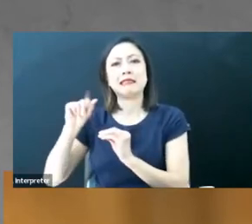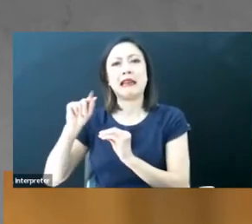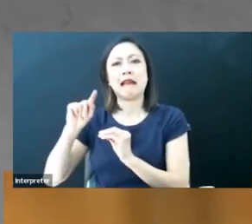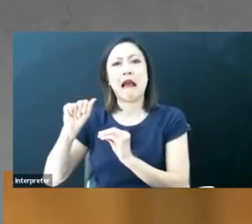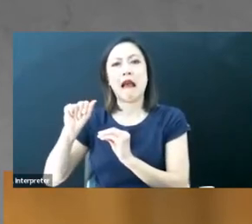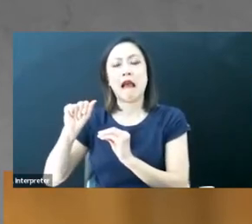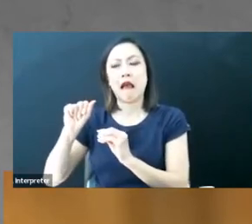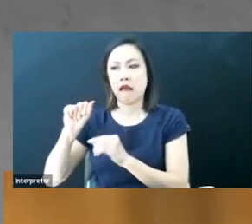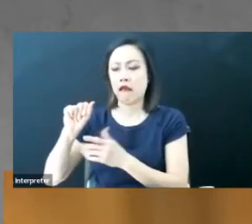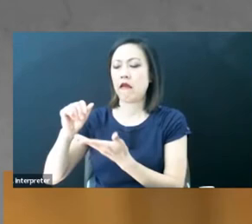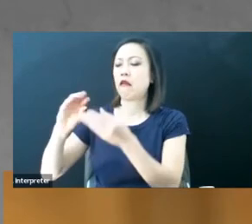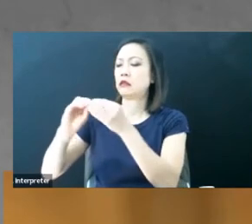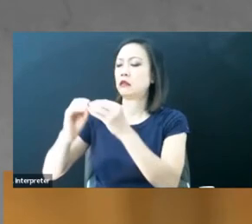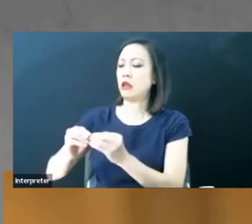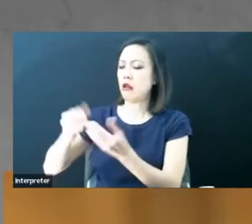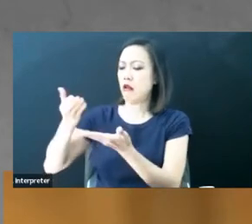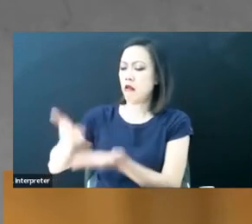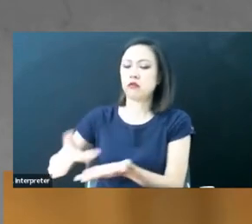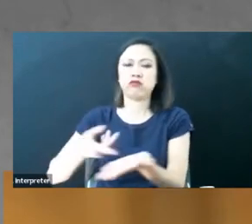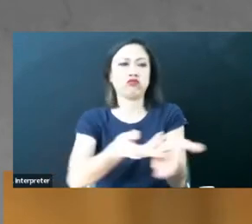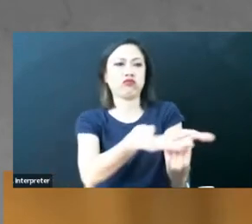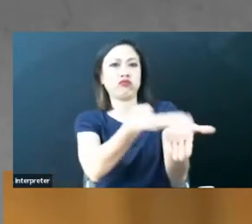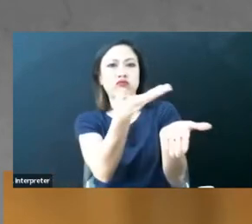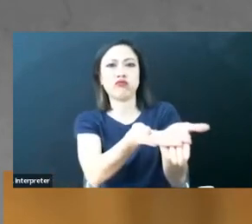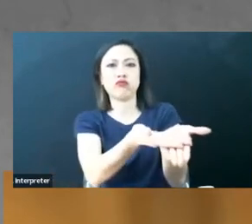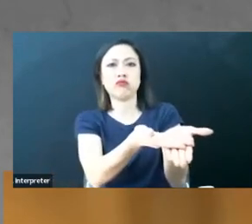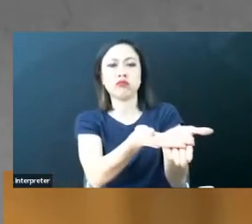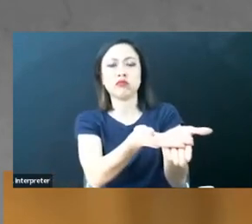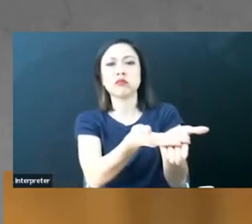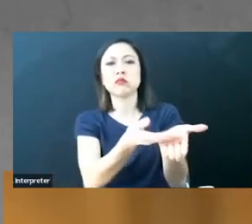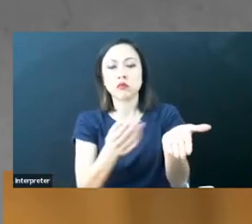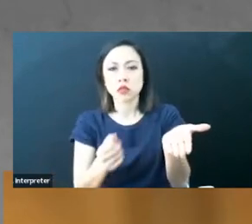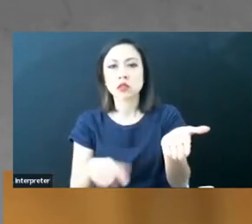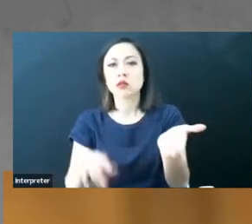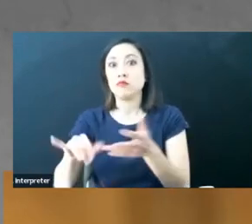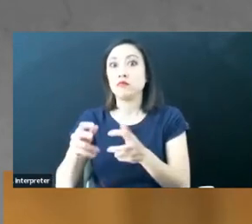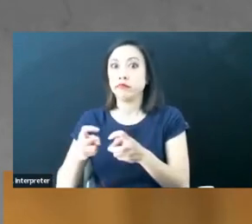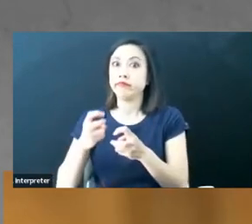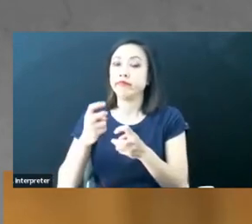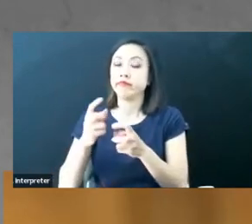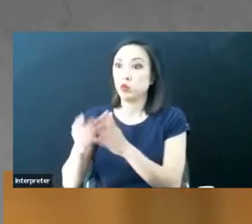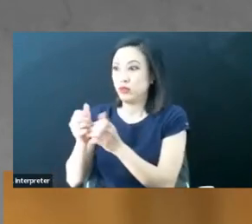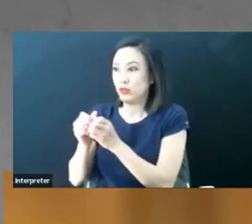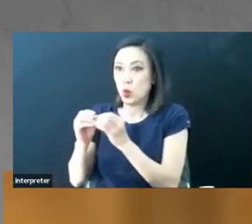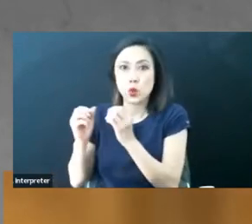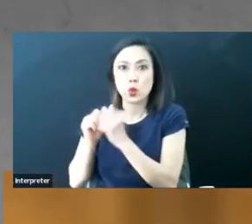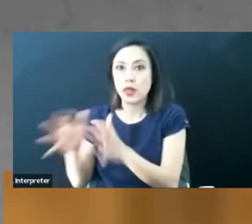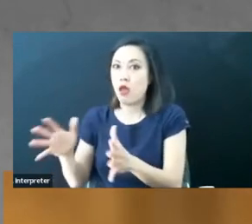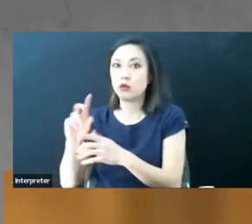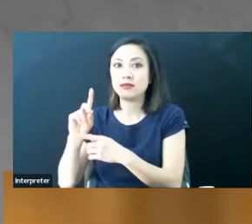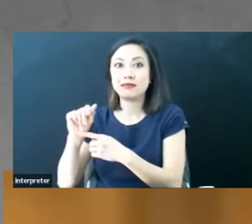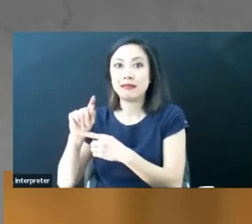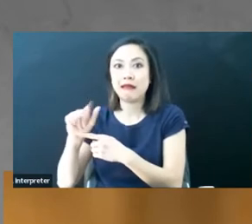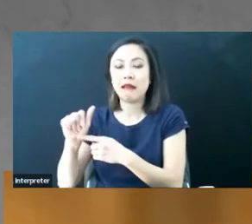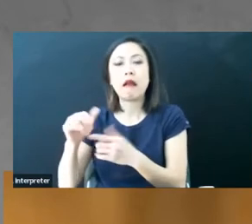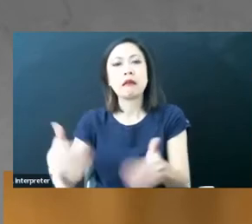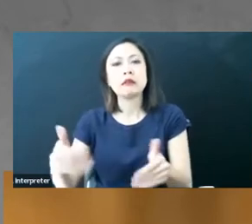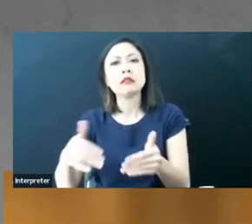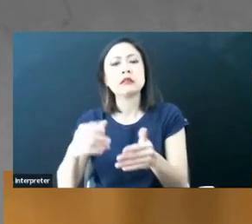kind of anchor it in data and the rest will follow is a phrase I use all the time. And I don't think data